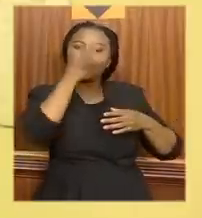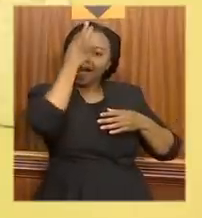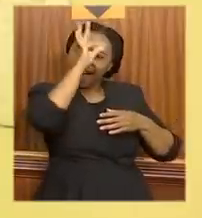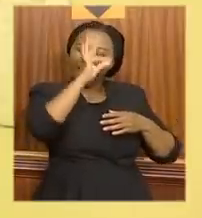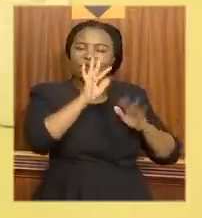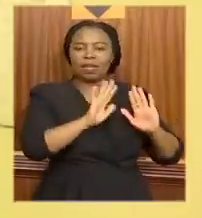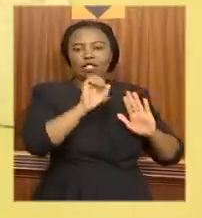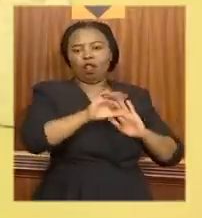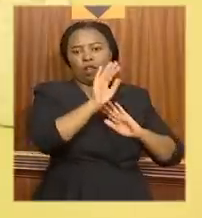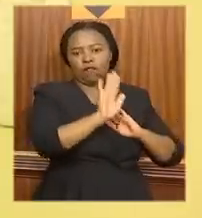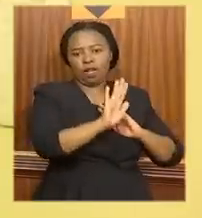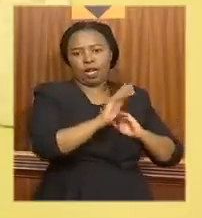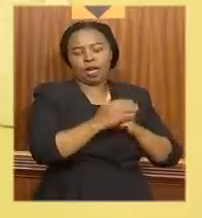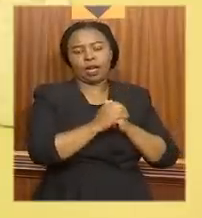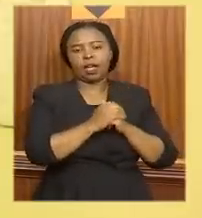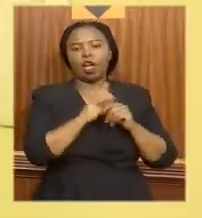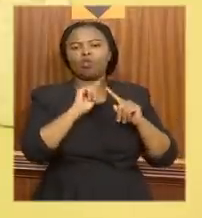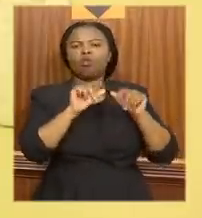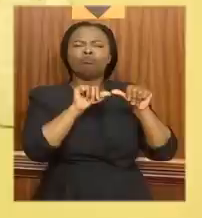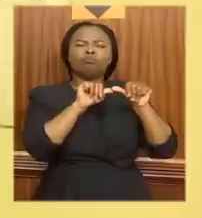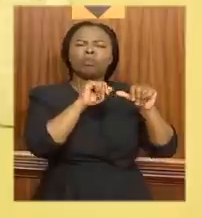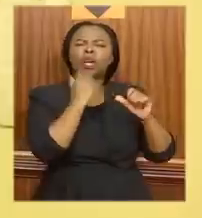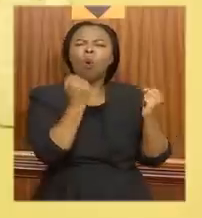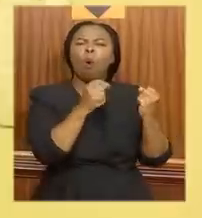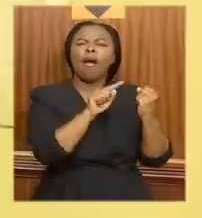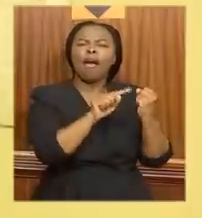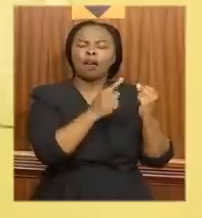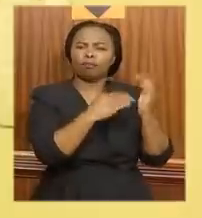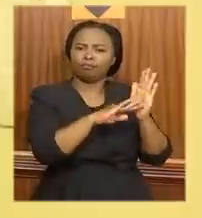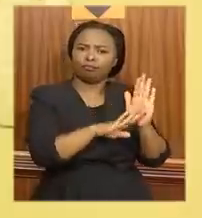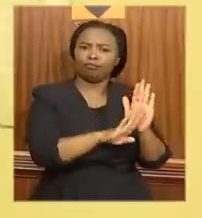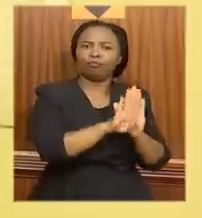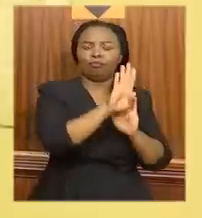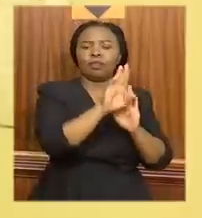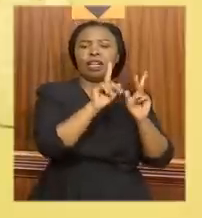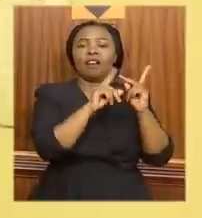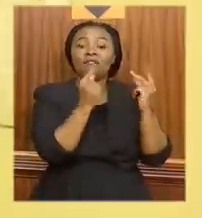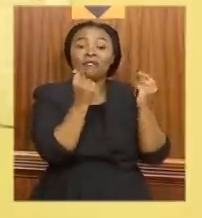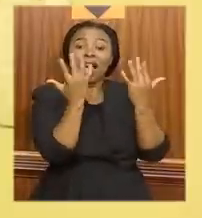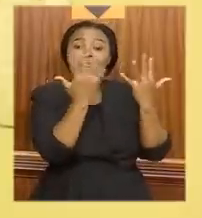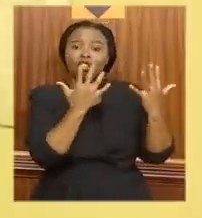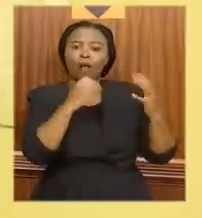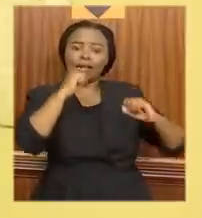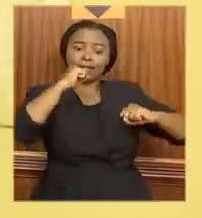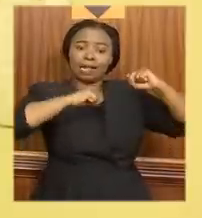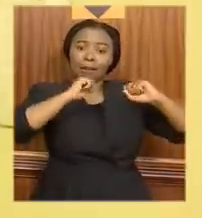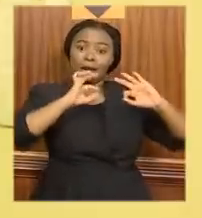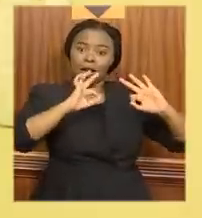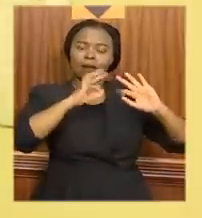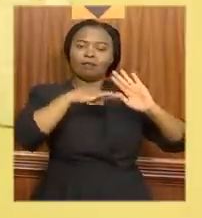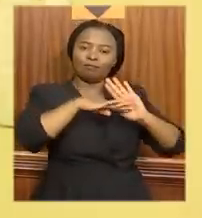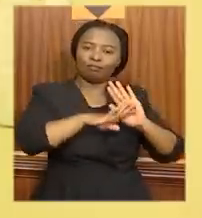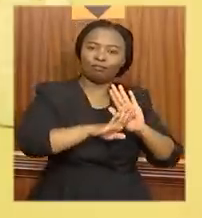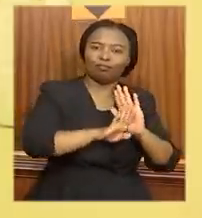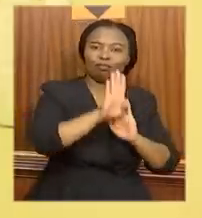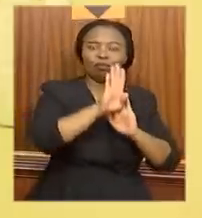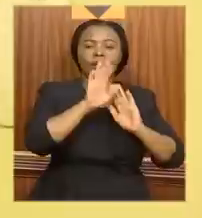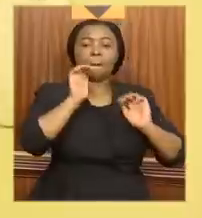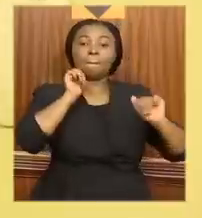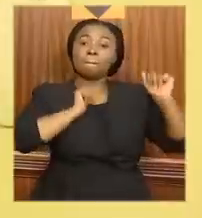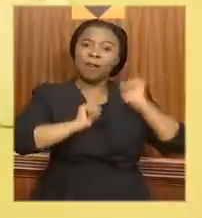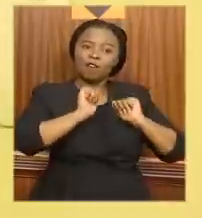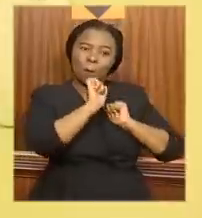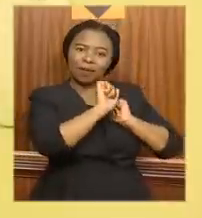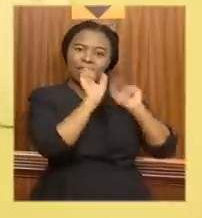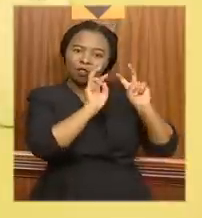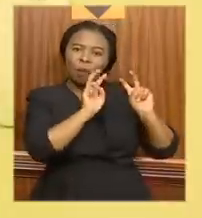improve its efficiency, its financial sustainability, and its performance. We've always said